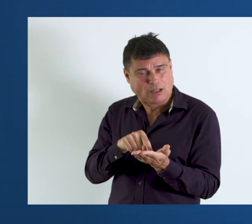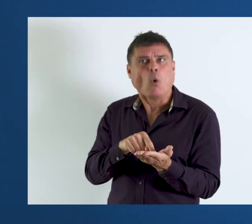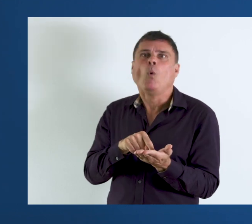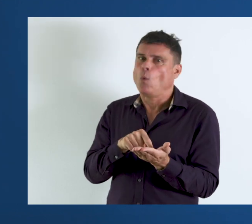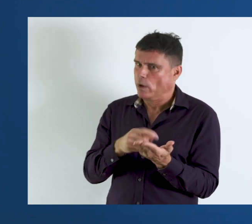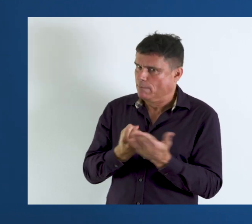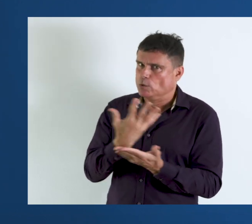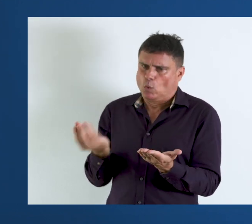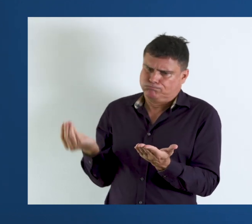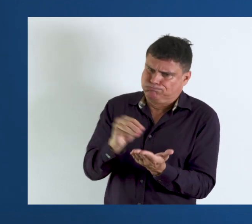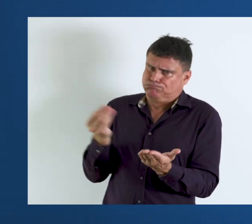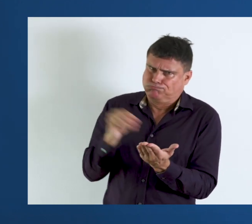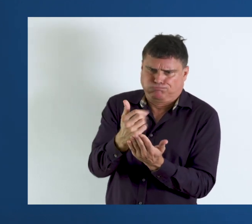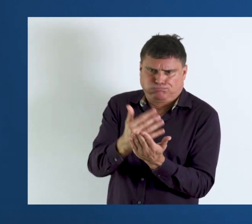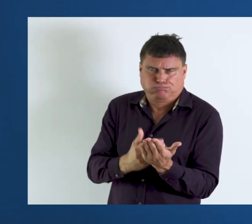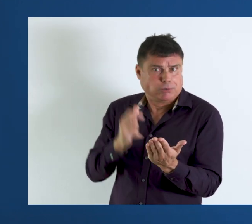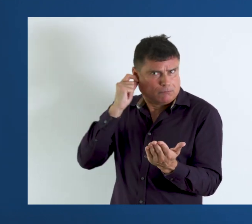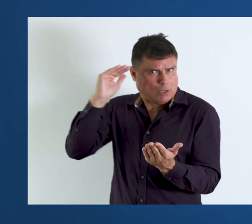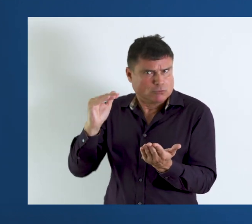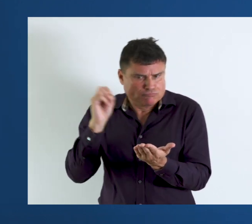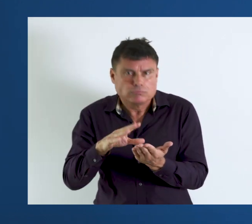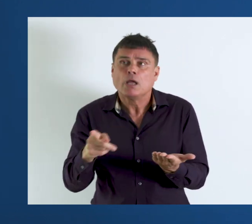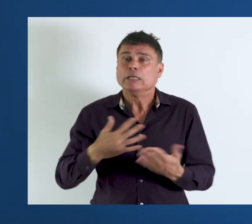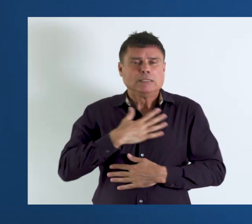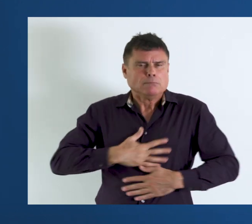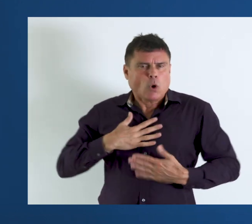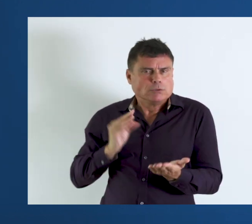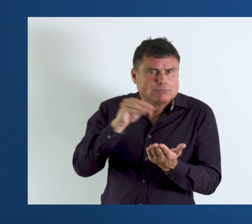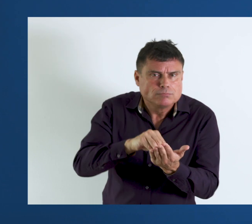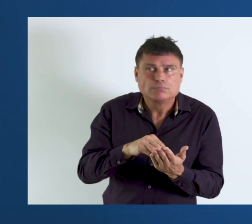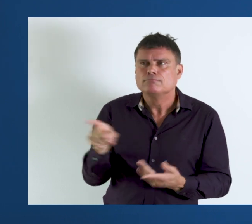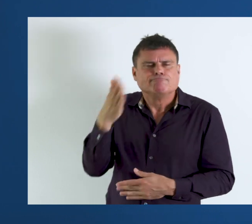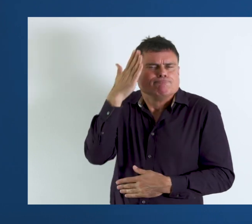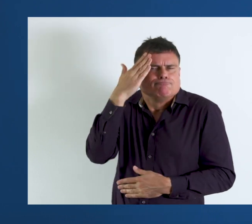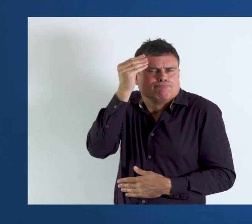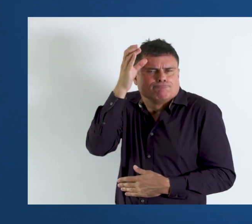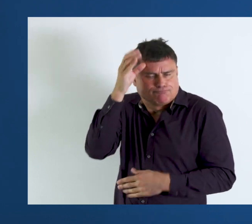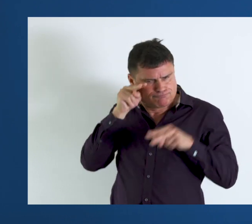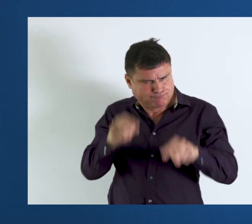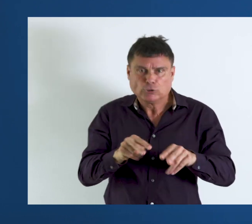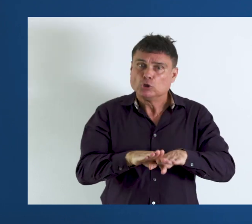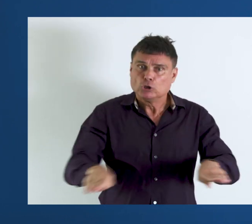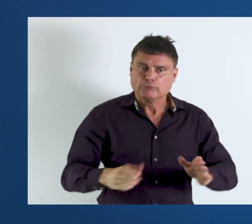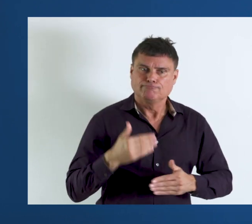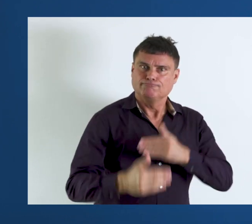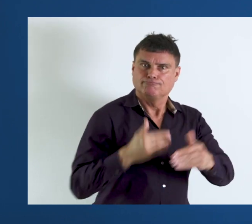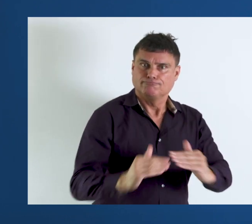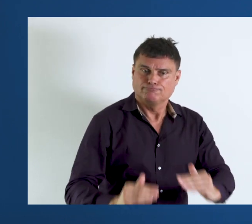they bring a lot. They bring emotions. They bring knowledge of child development.